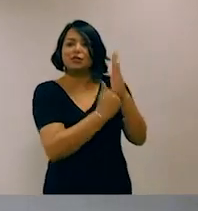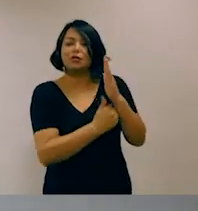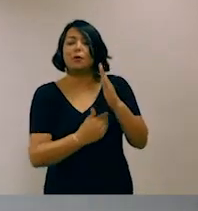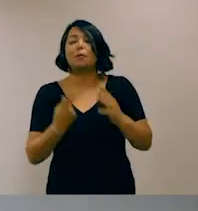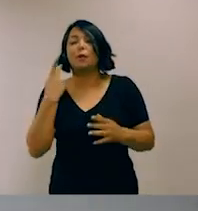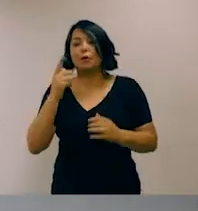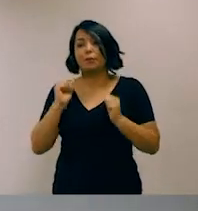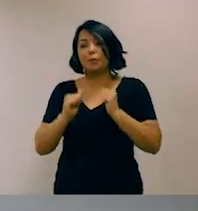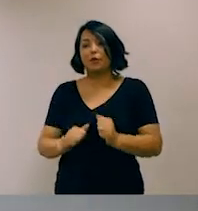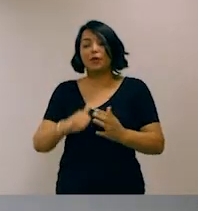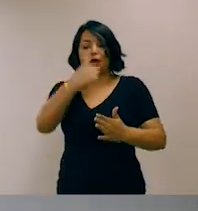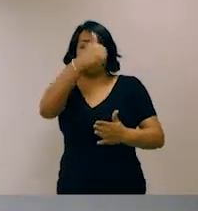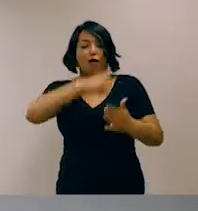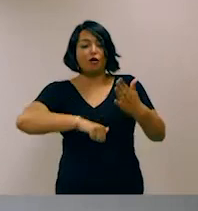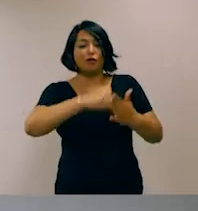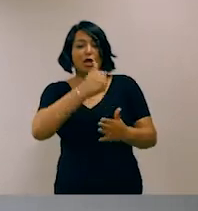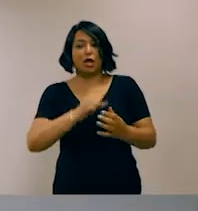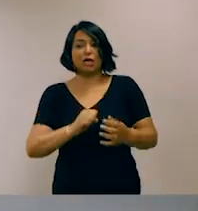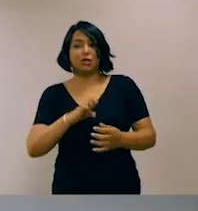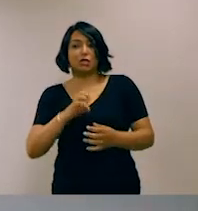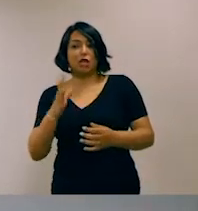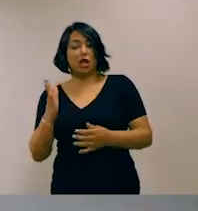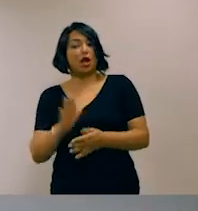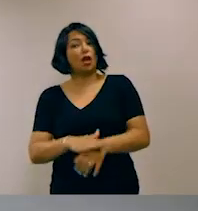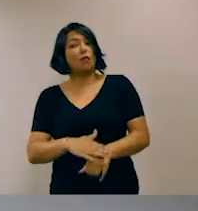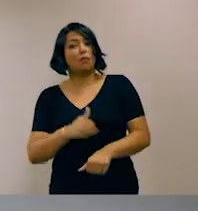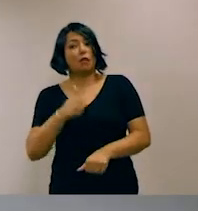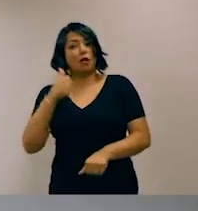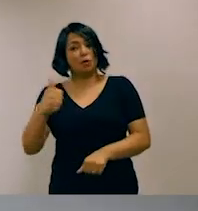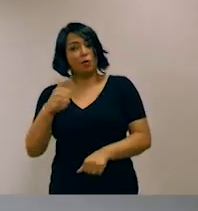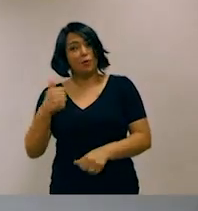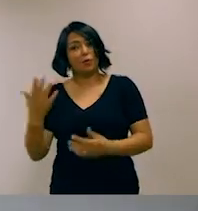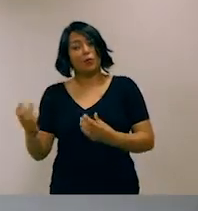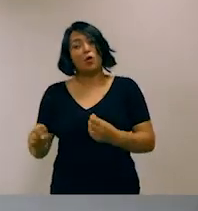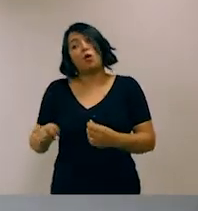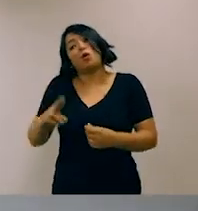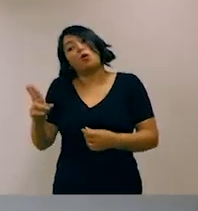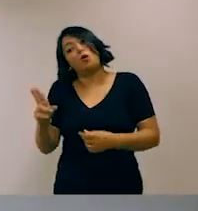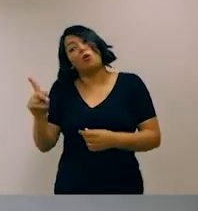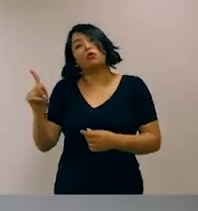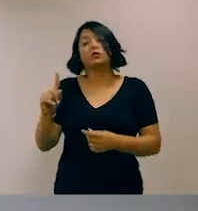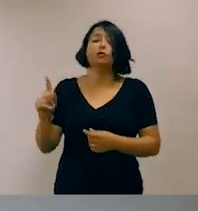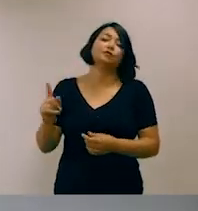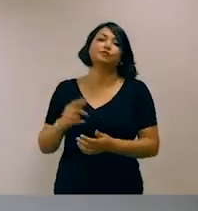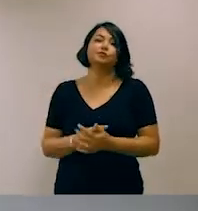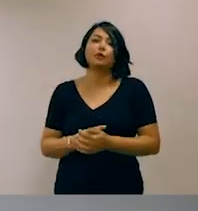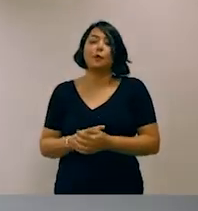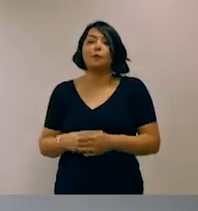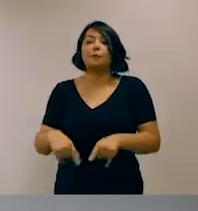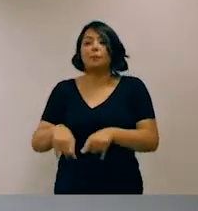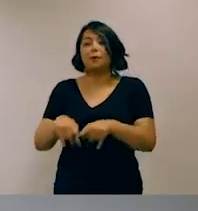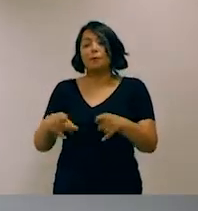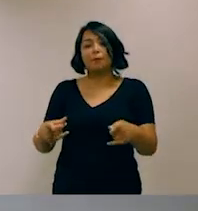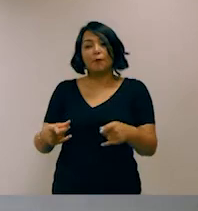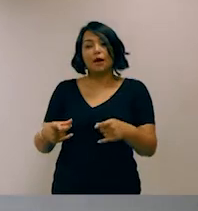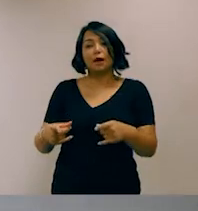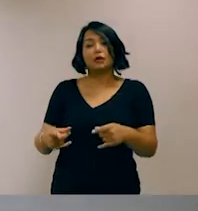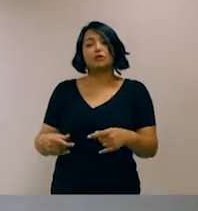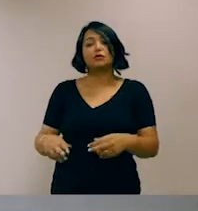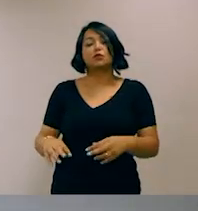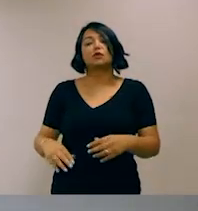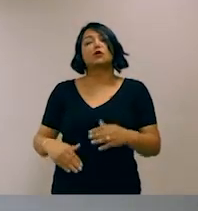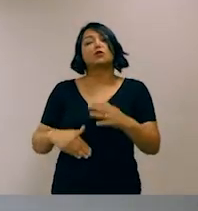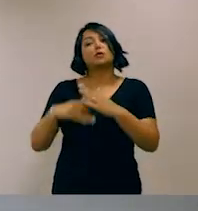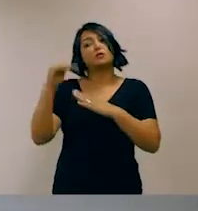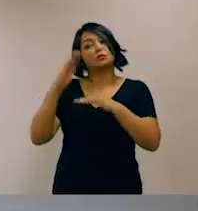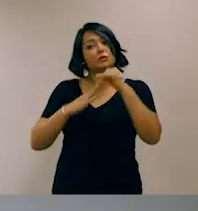with this identified visually, running simulations, that the model is in an acceptable